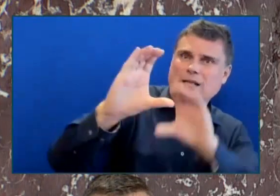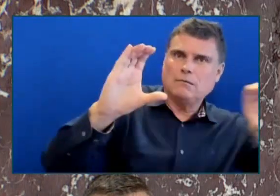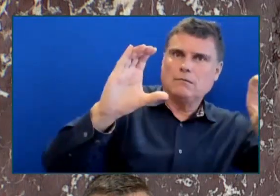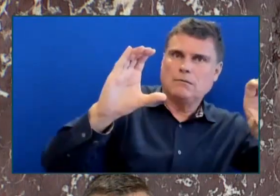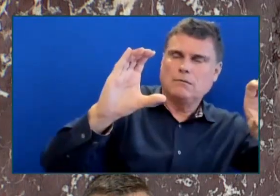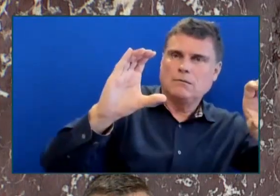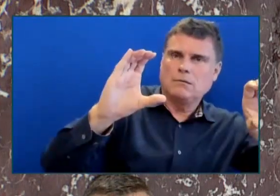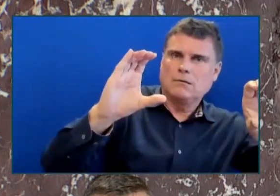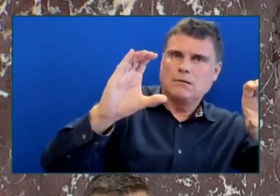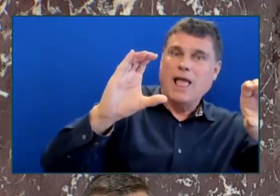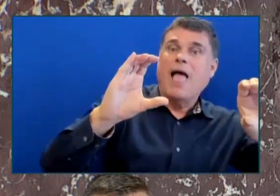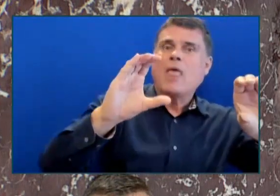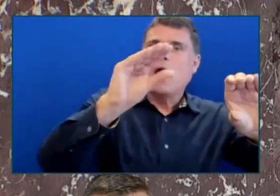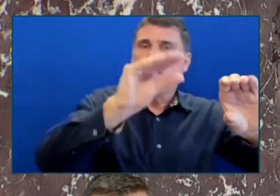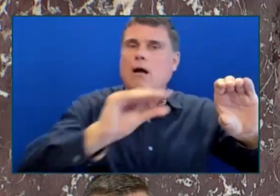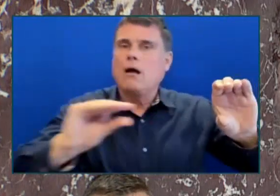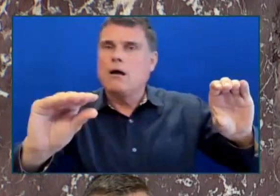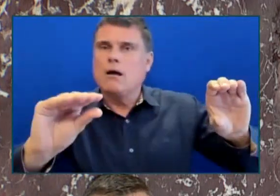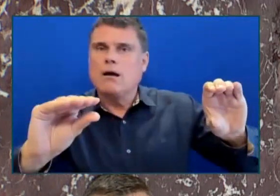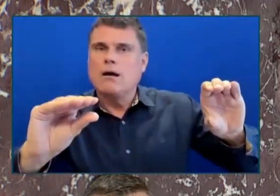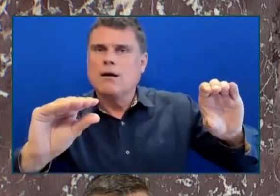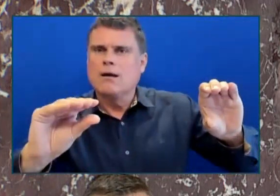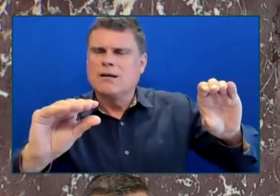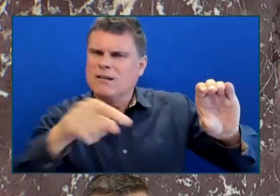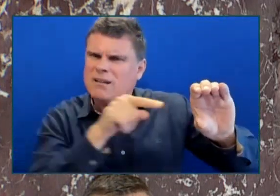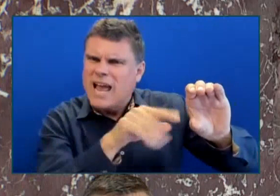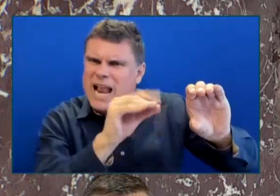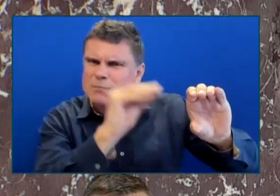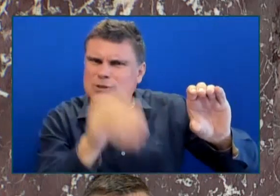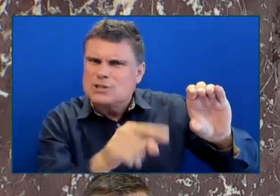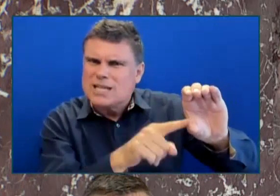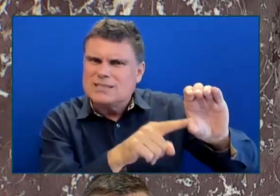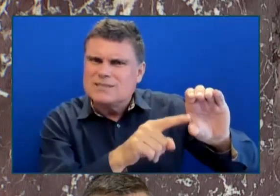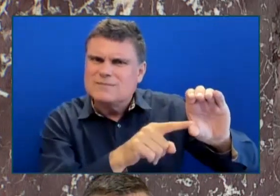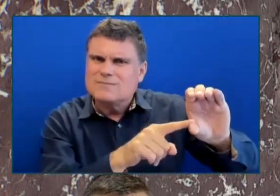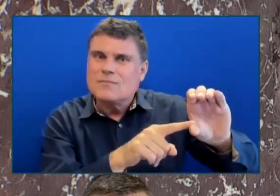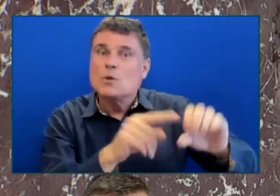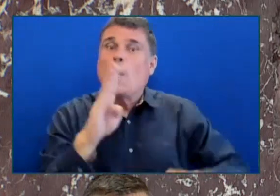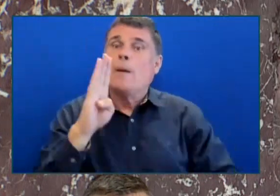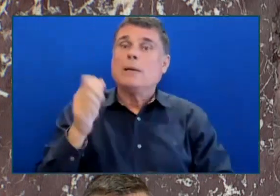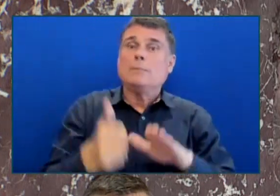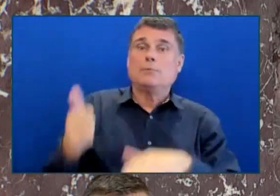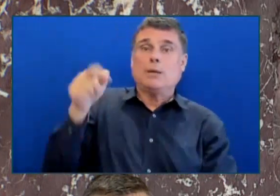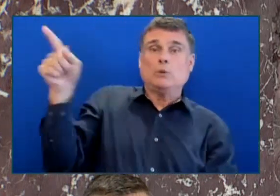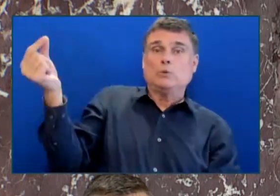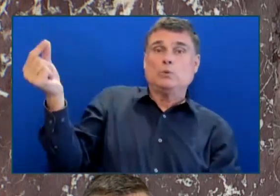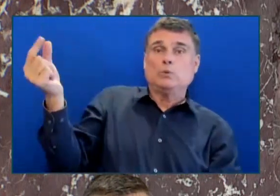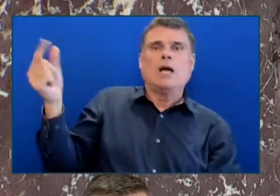these reports and then tripled the funding to Atira at the same time, 80% of